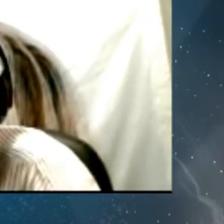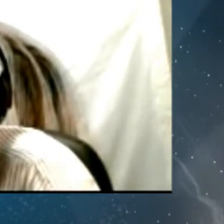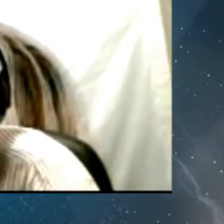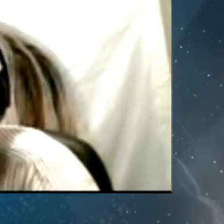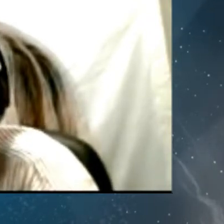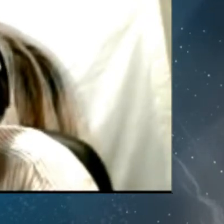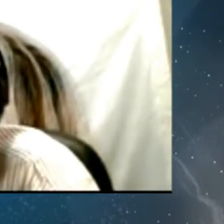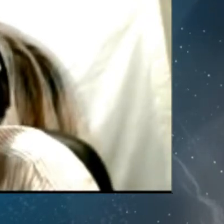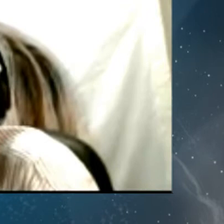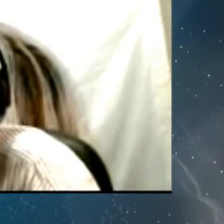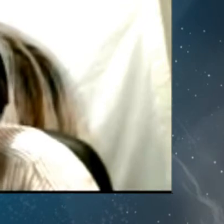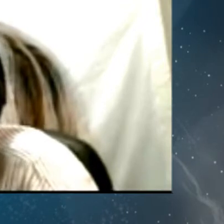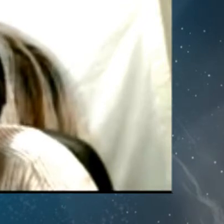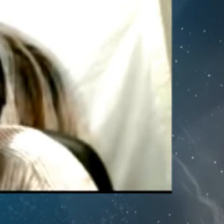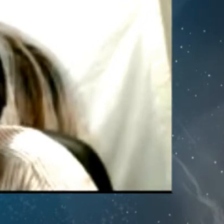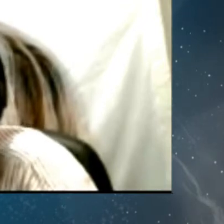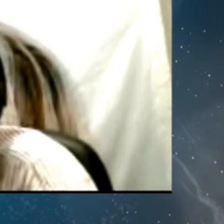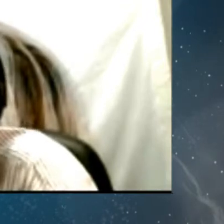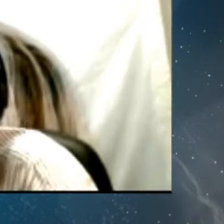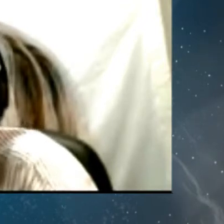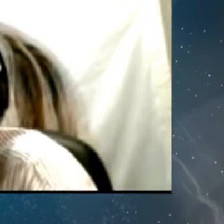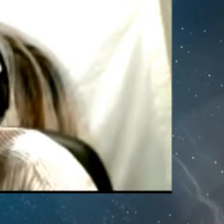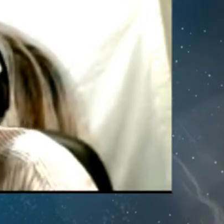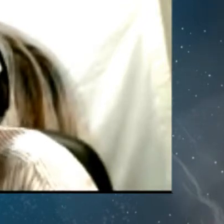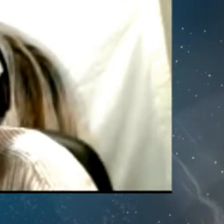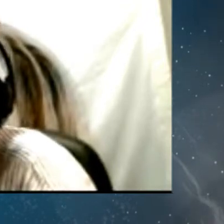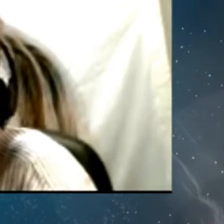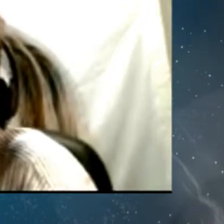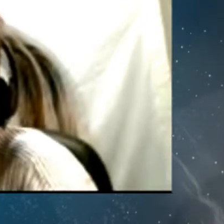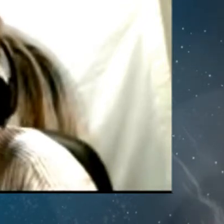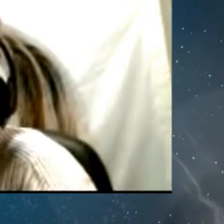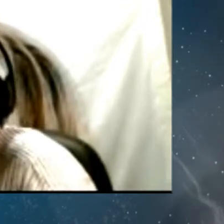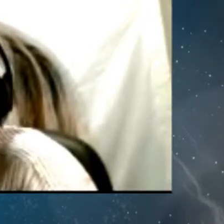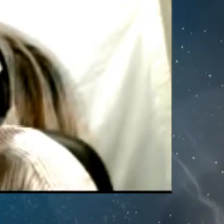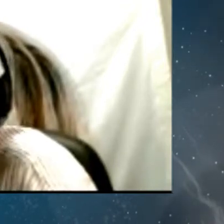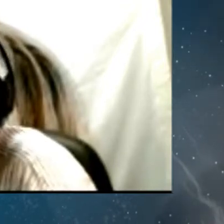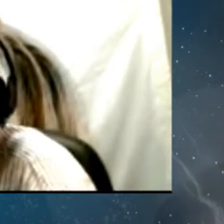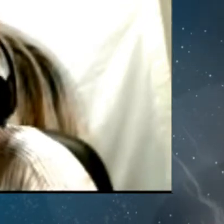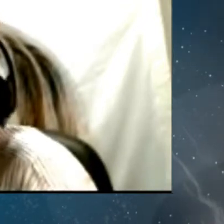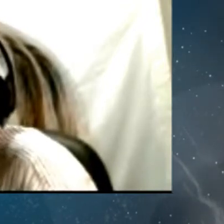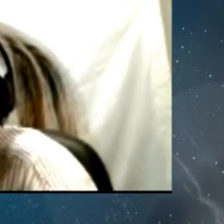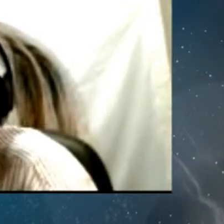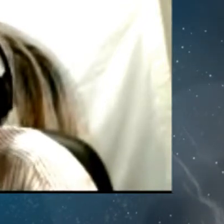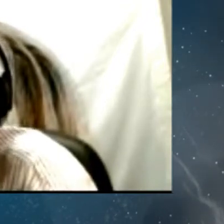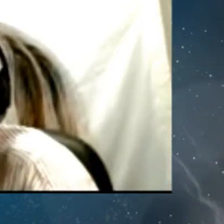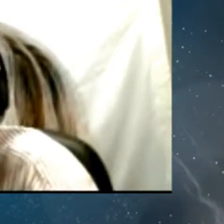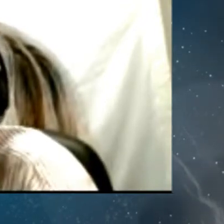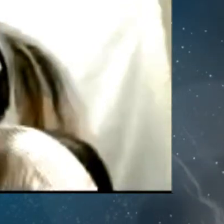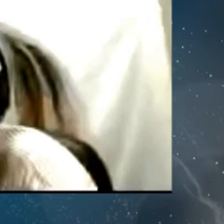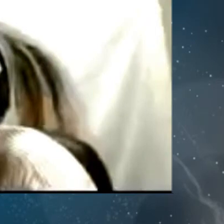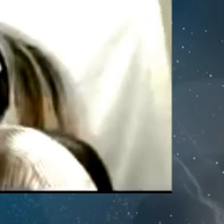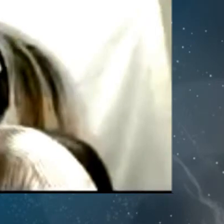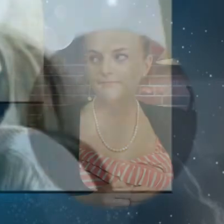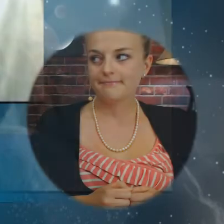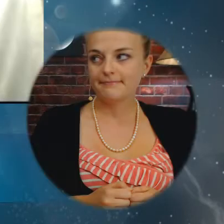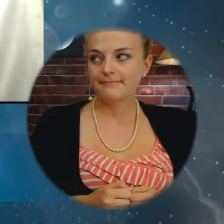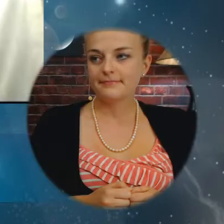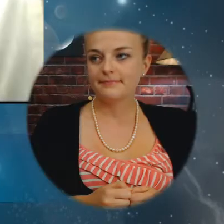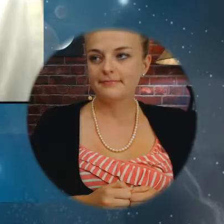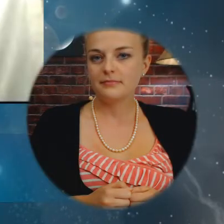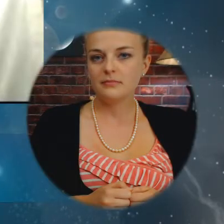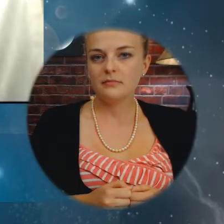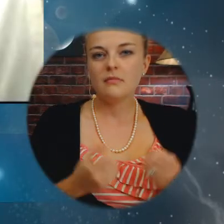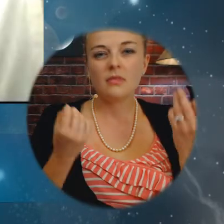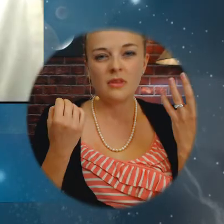focusing on speech and speech understanding. And that's the big complaint that people who are hearing impaired have in noise, for instance,